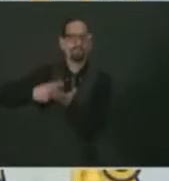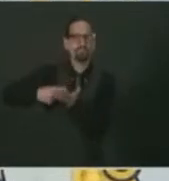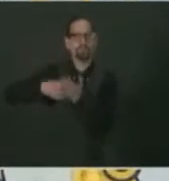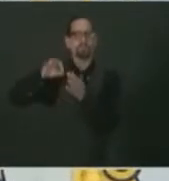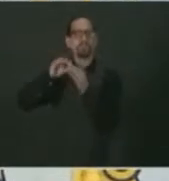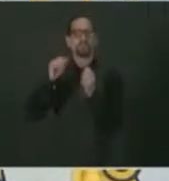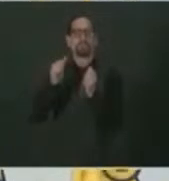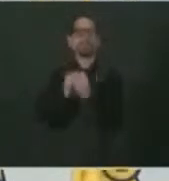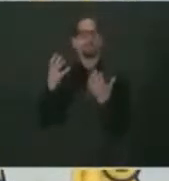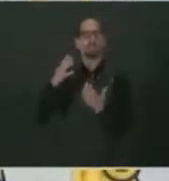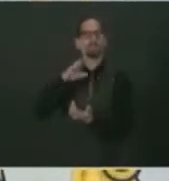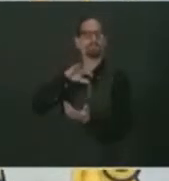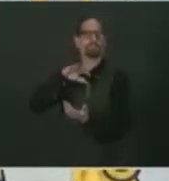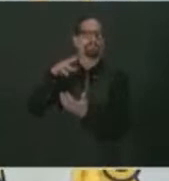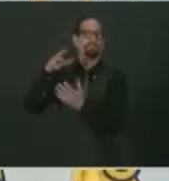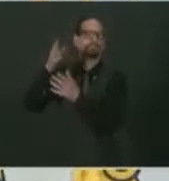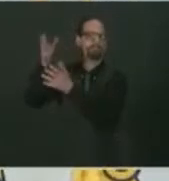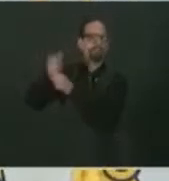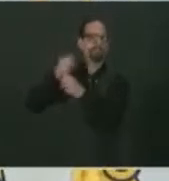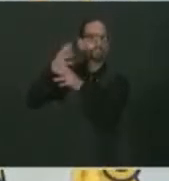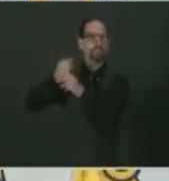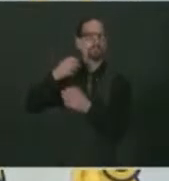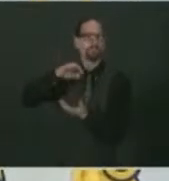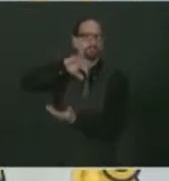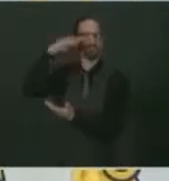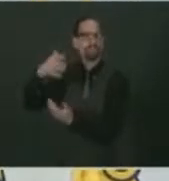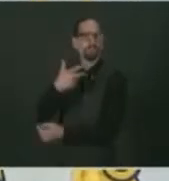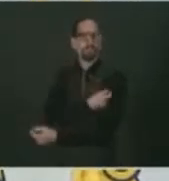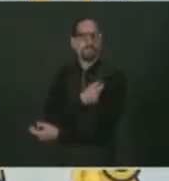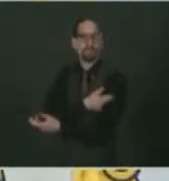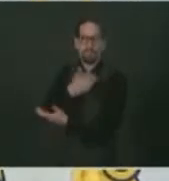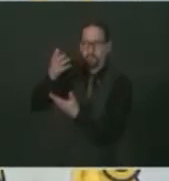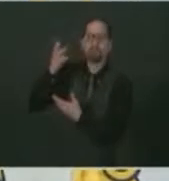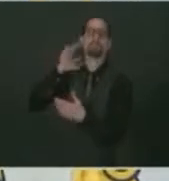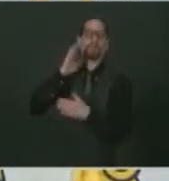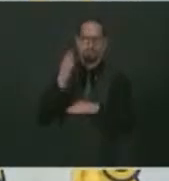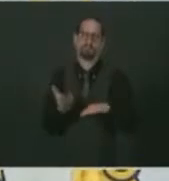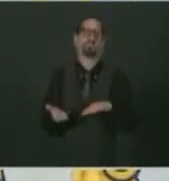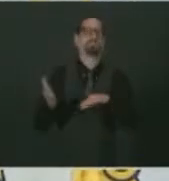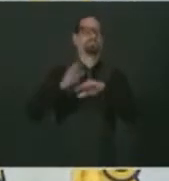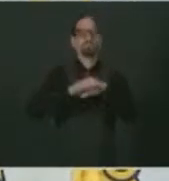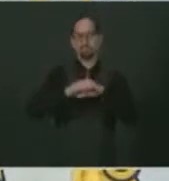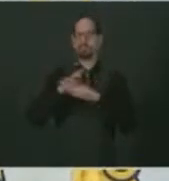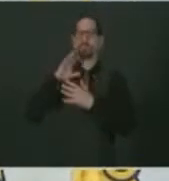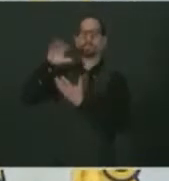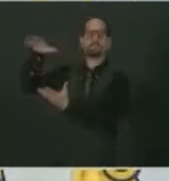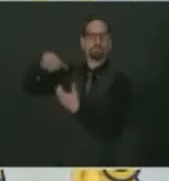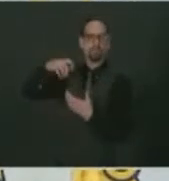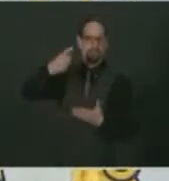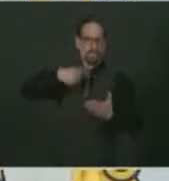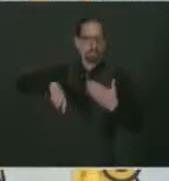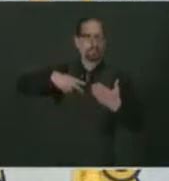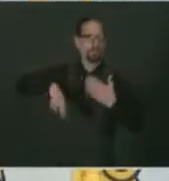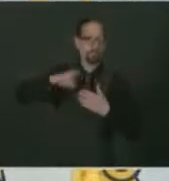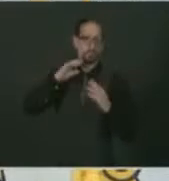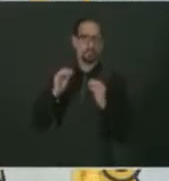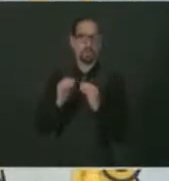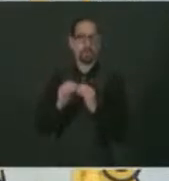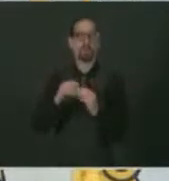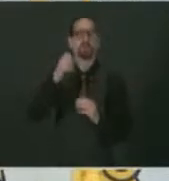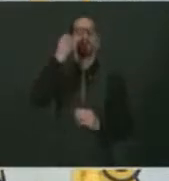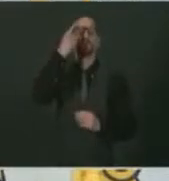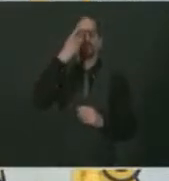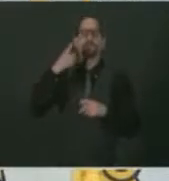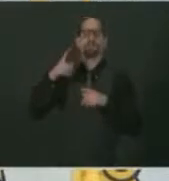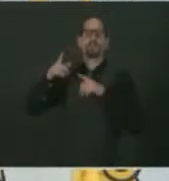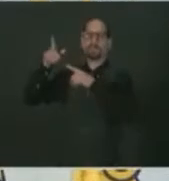In the meantime, we continue to build out our capacity, ensure that we're ready to get shots in the arms when additional supply